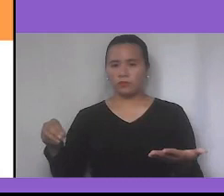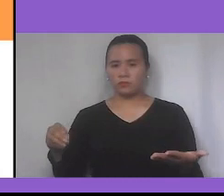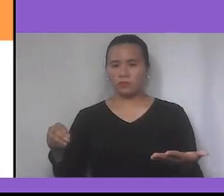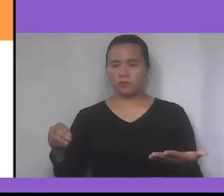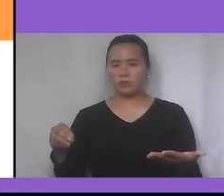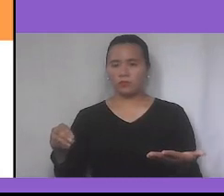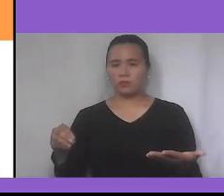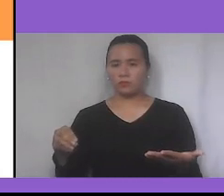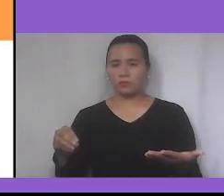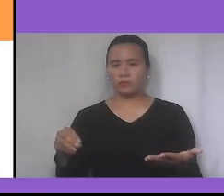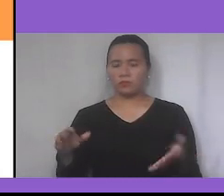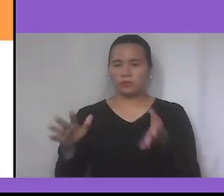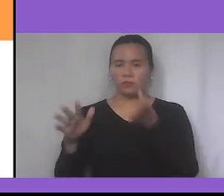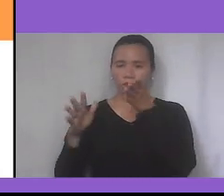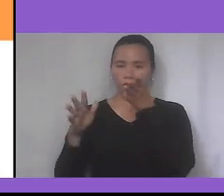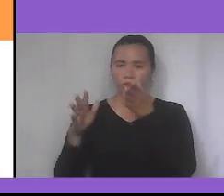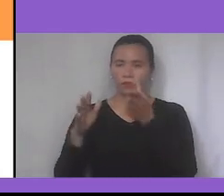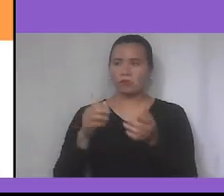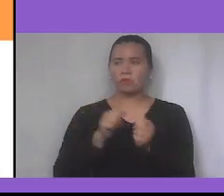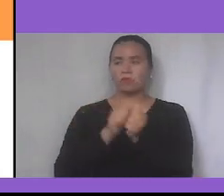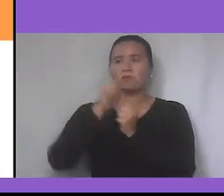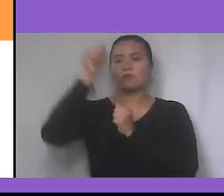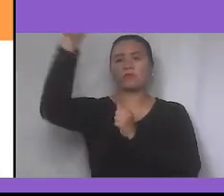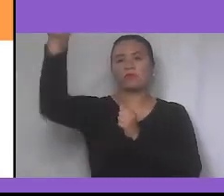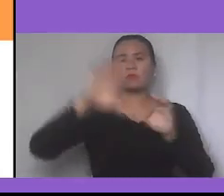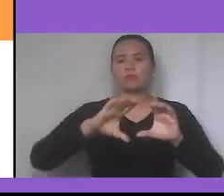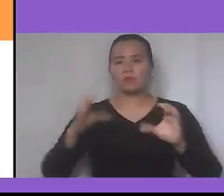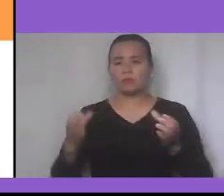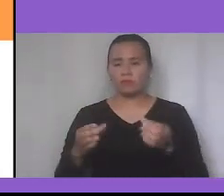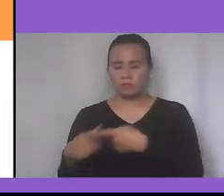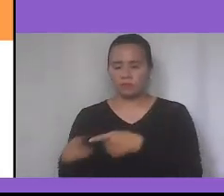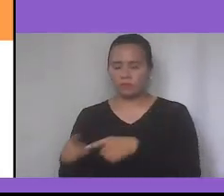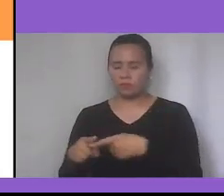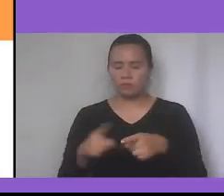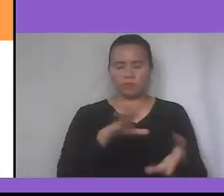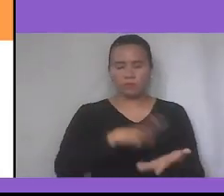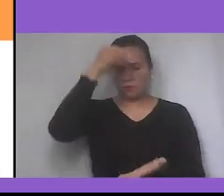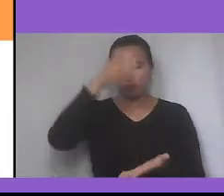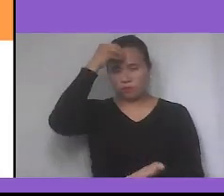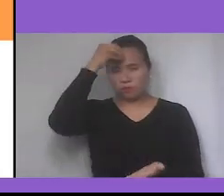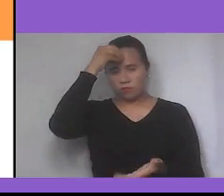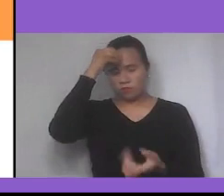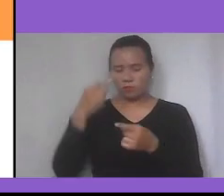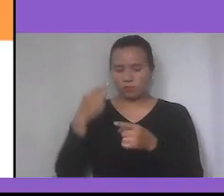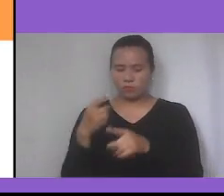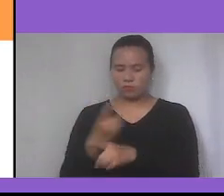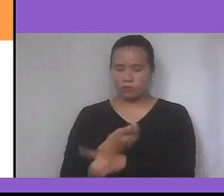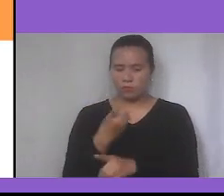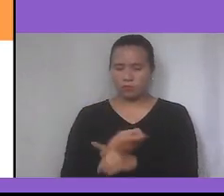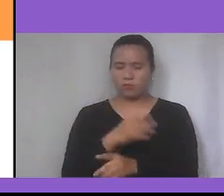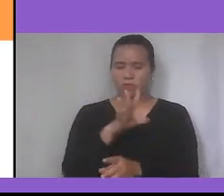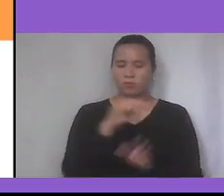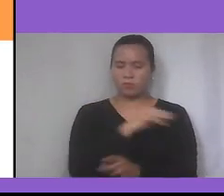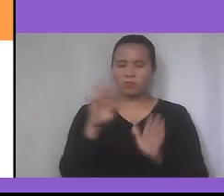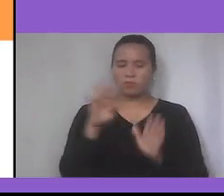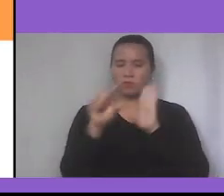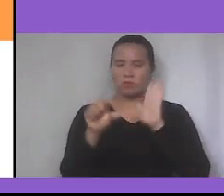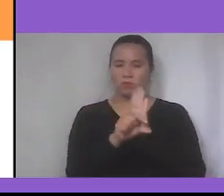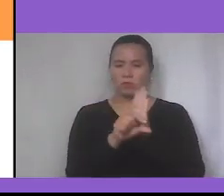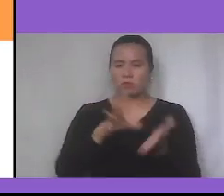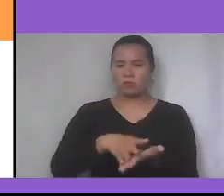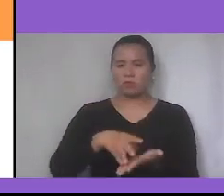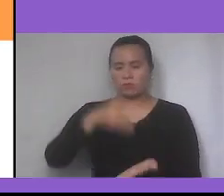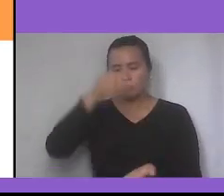Now, we're going to move to writing. In a remote or hybrid class with students of different